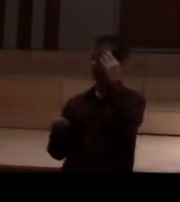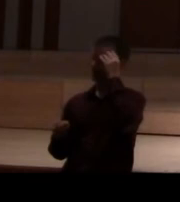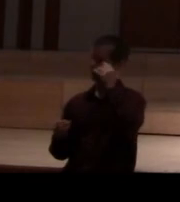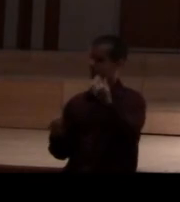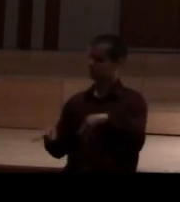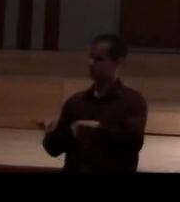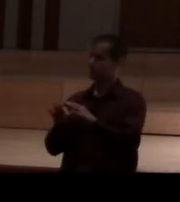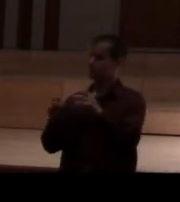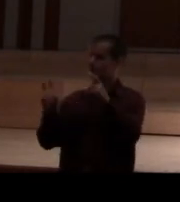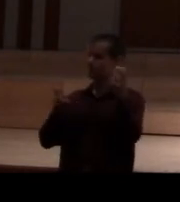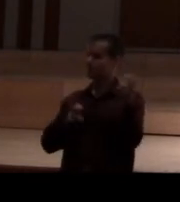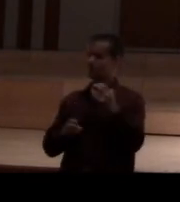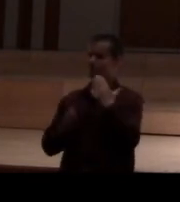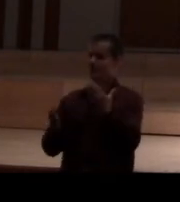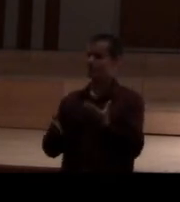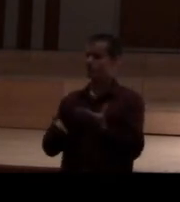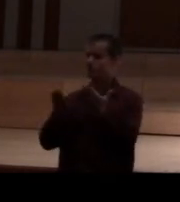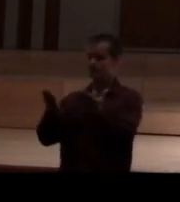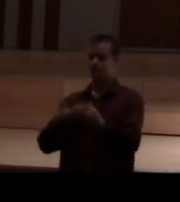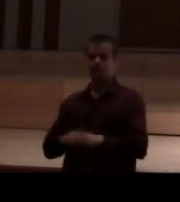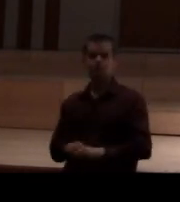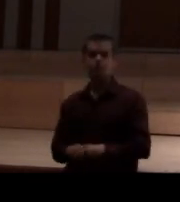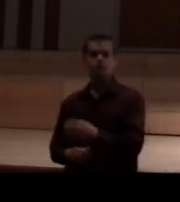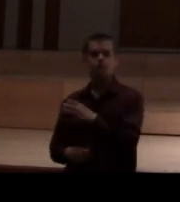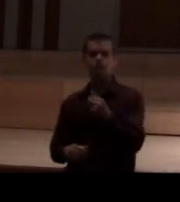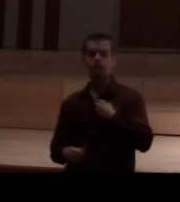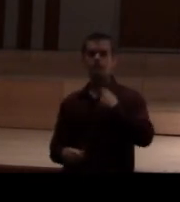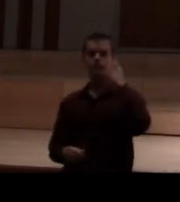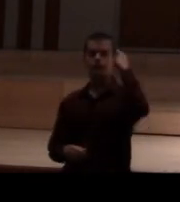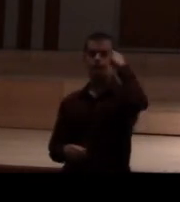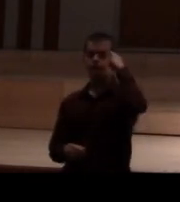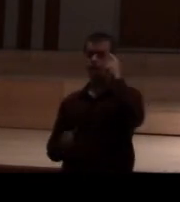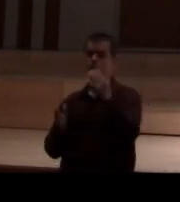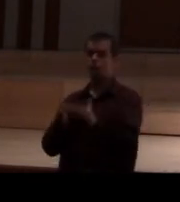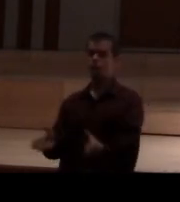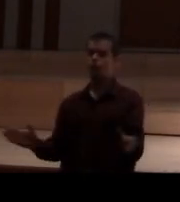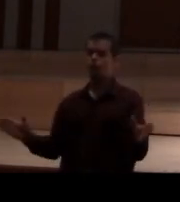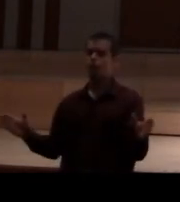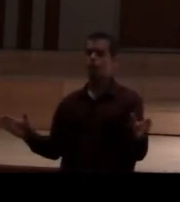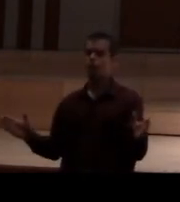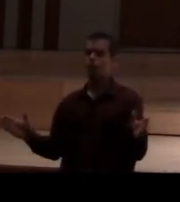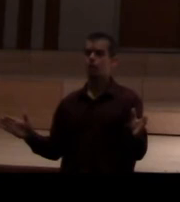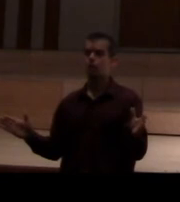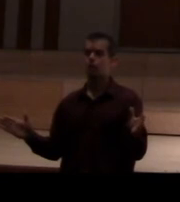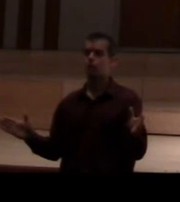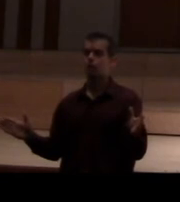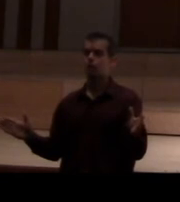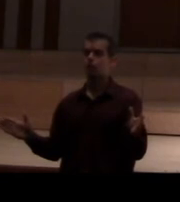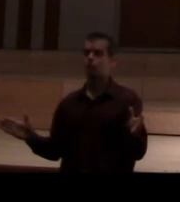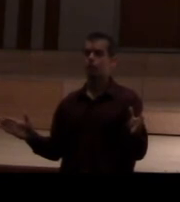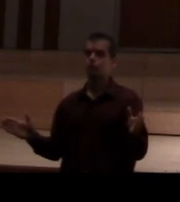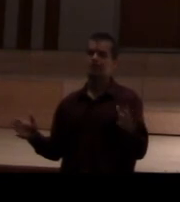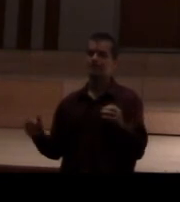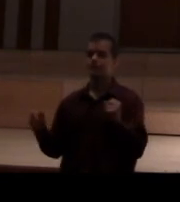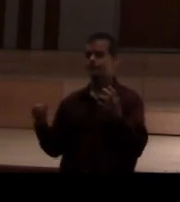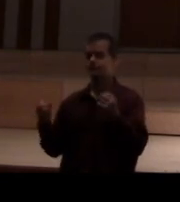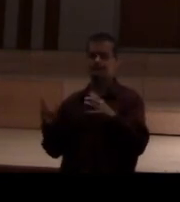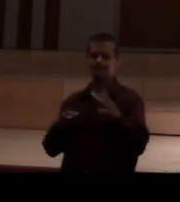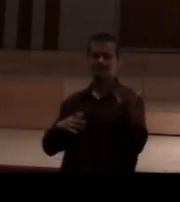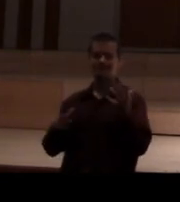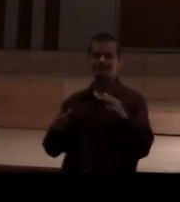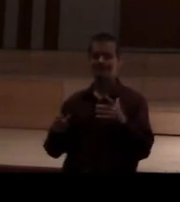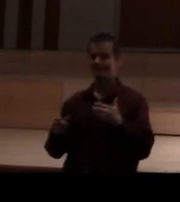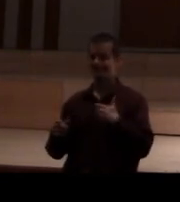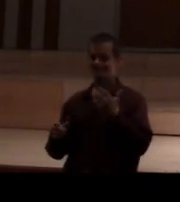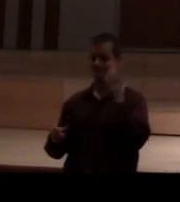issues. Thanks for bringing that up, by the way. And I think that overall, there's like tons of messages that I guess I have during